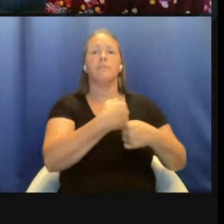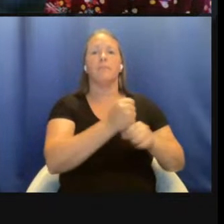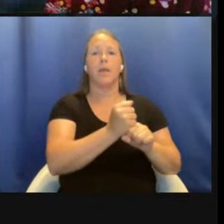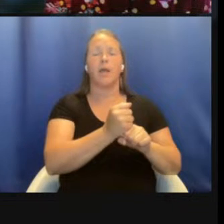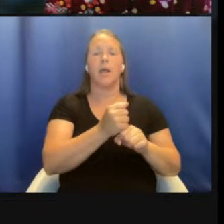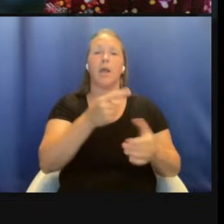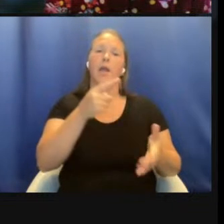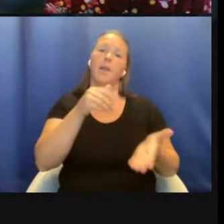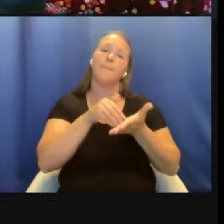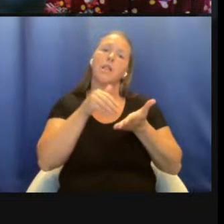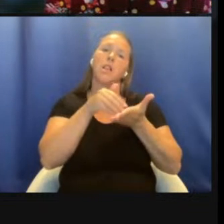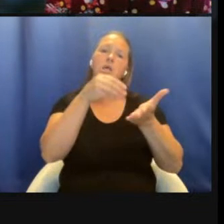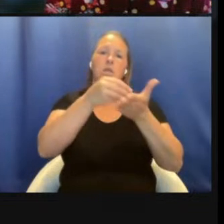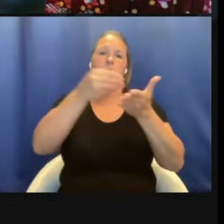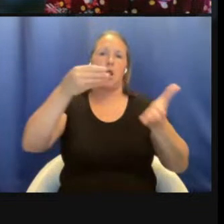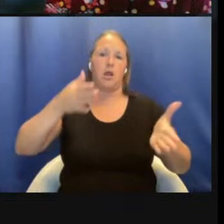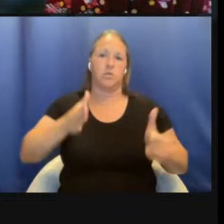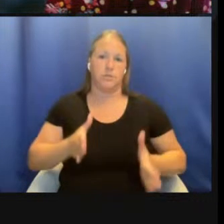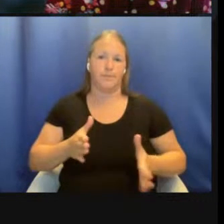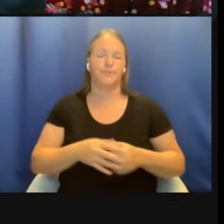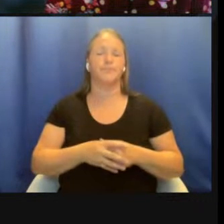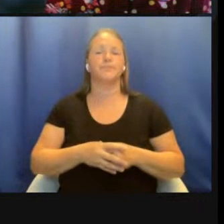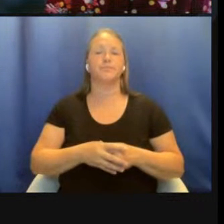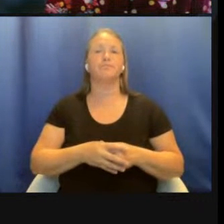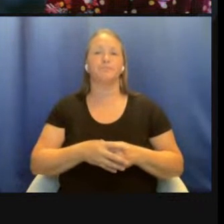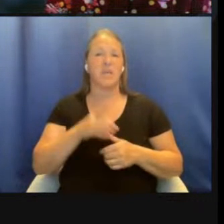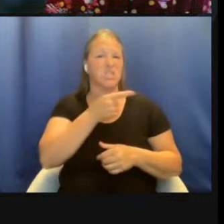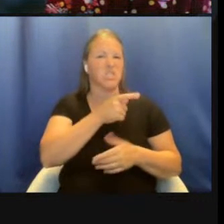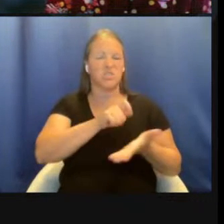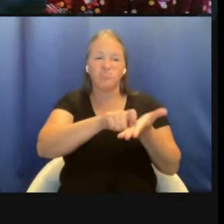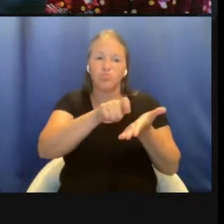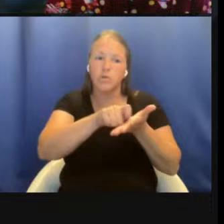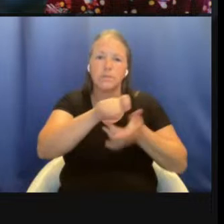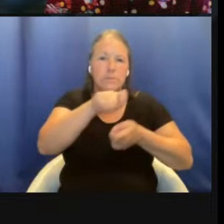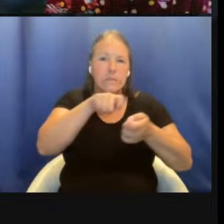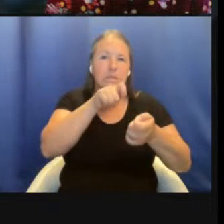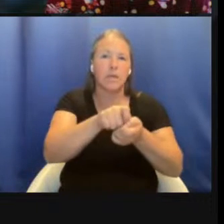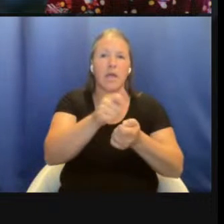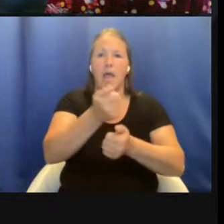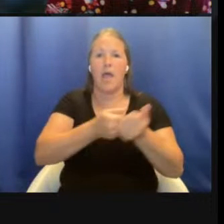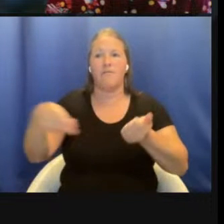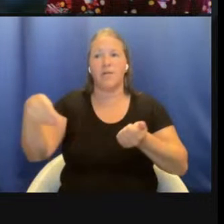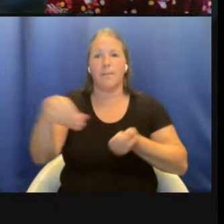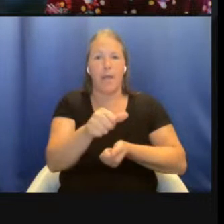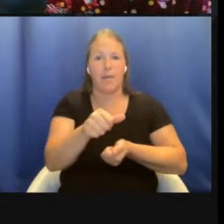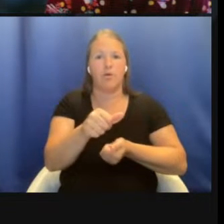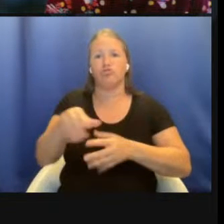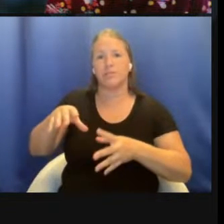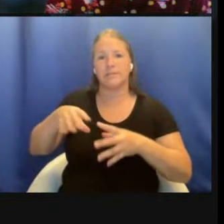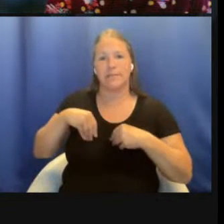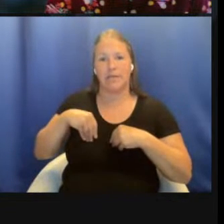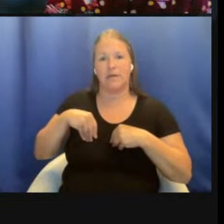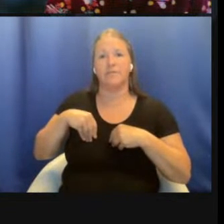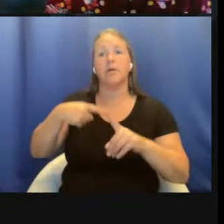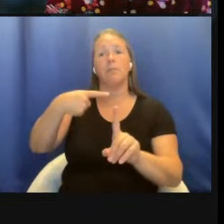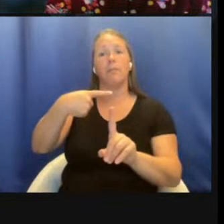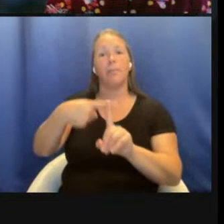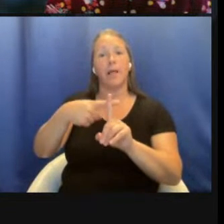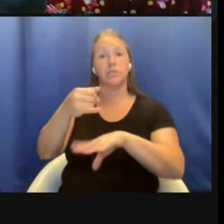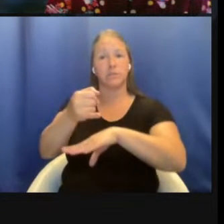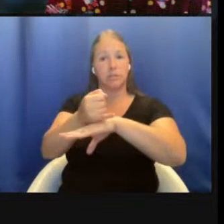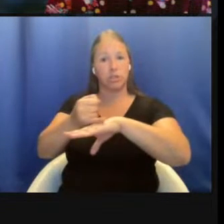She enumerates every payment ever received and then the interest that is initially borne on them,